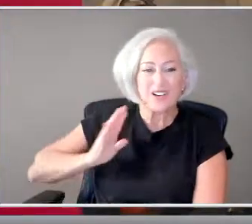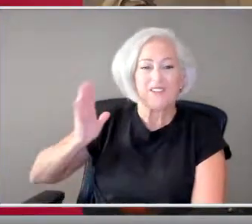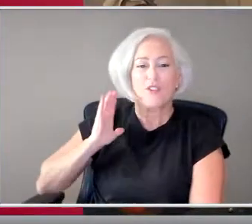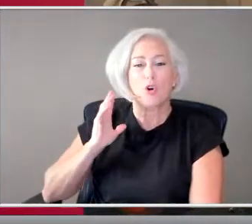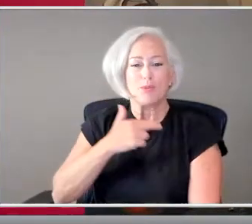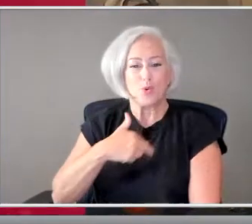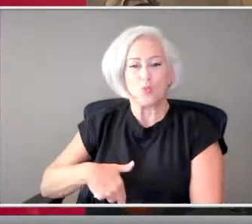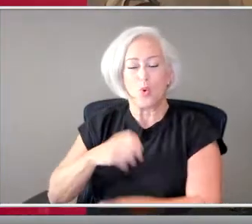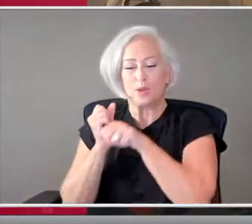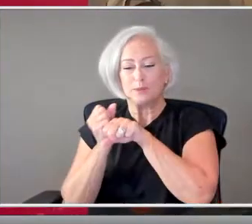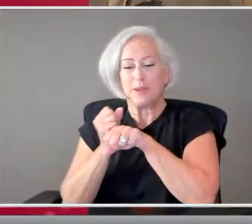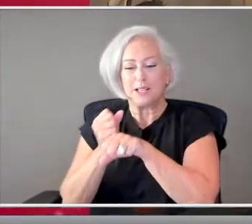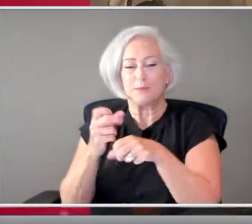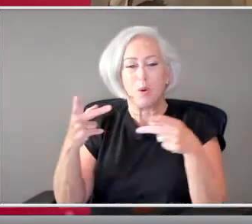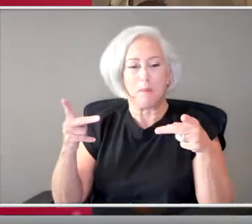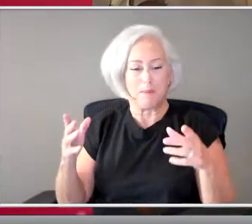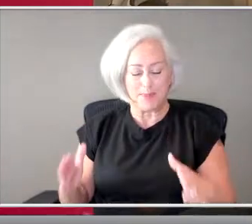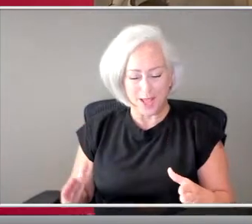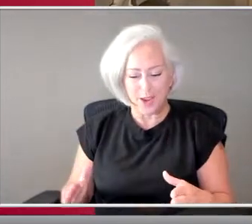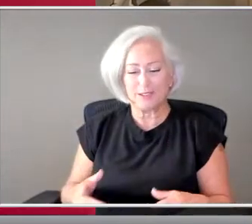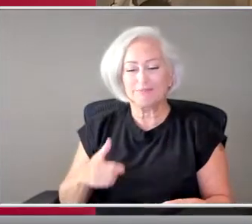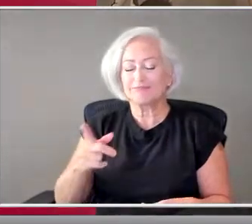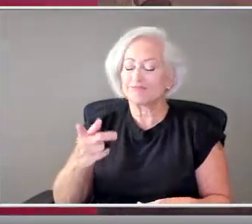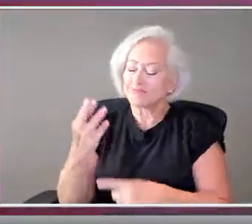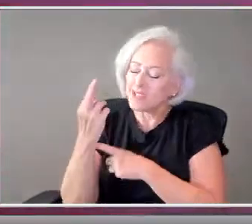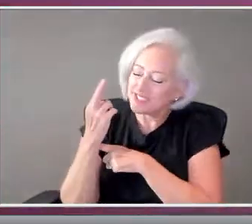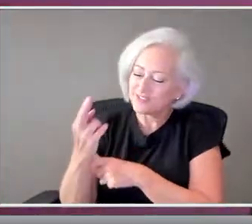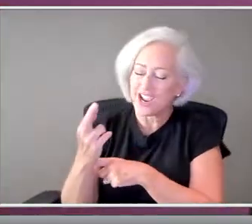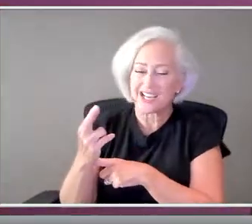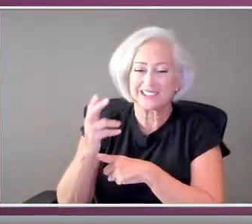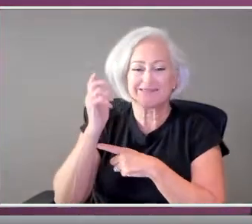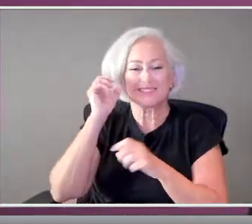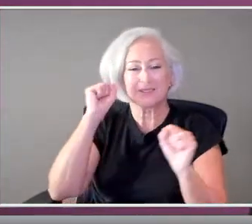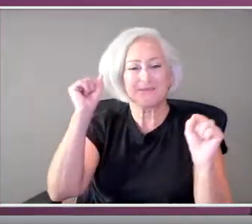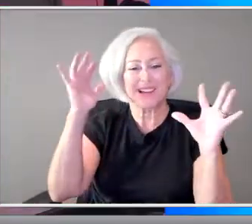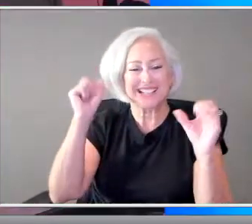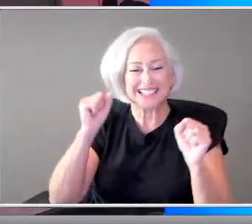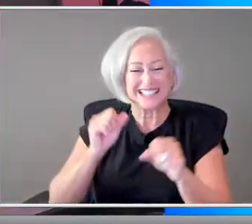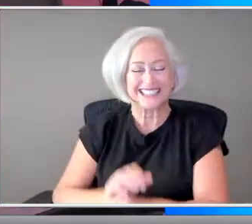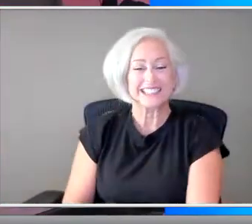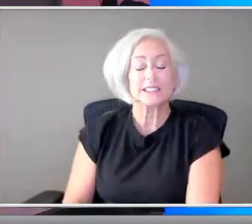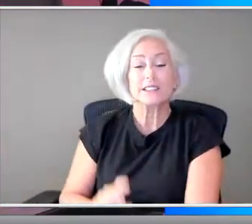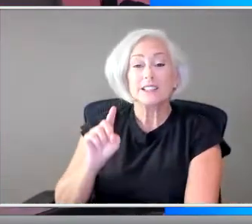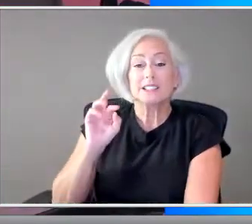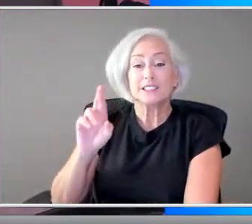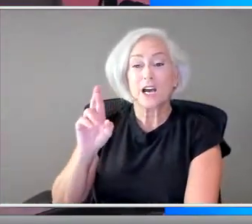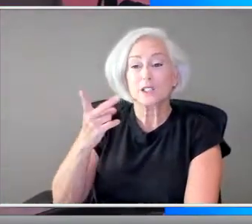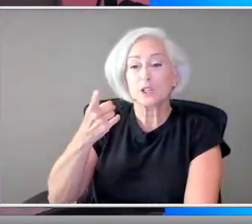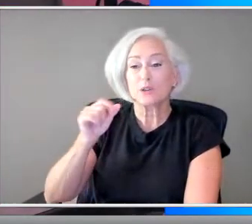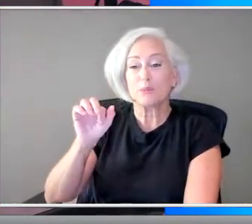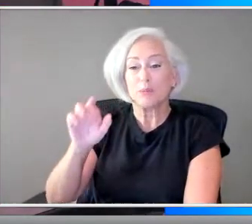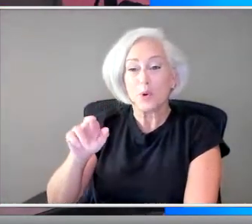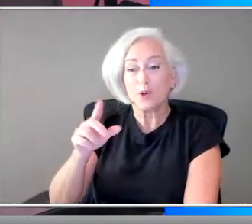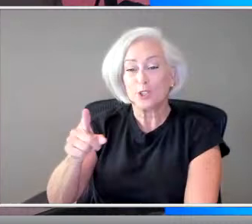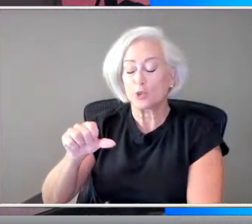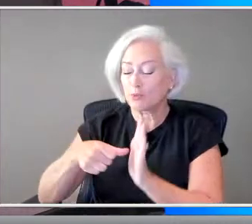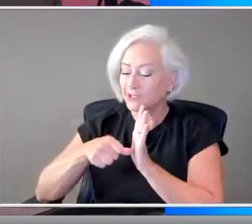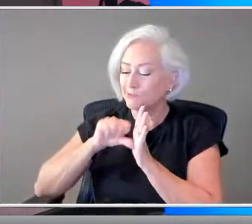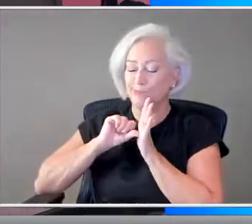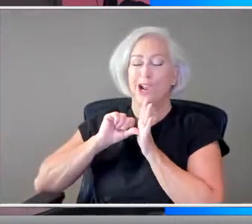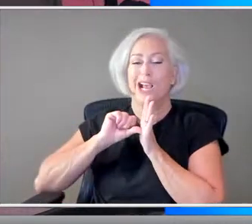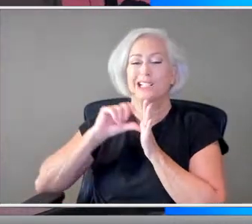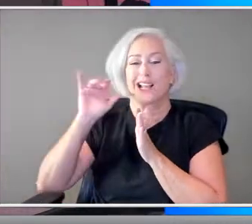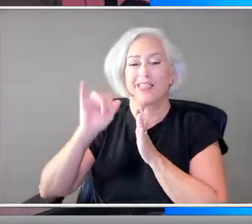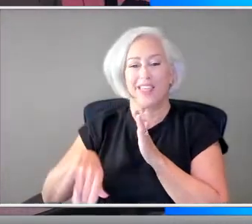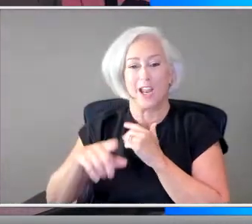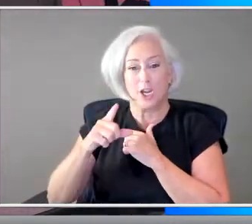our best friends, and he is just absolutely amazing. And Dr. Porter, you were so impressed by Angela that, is it true you're considering